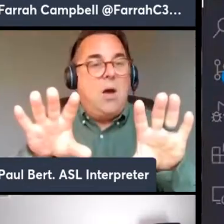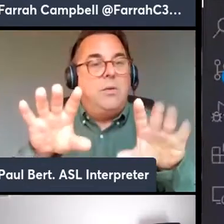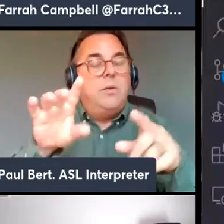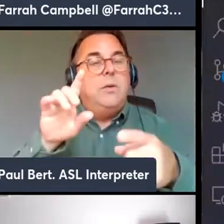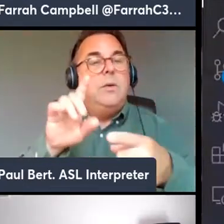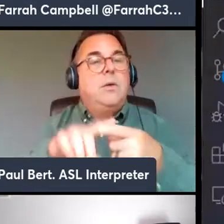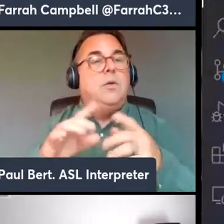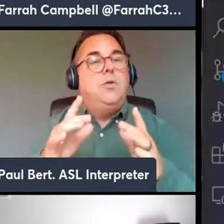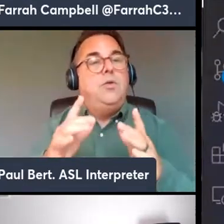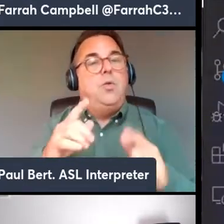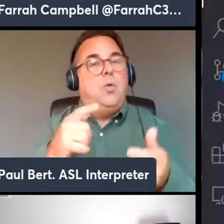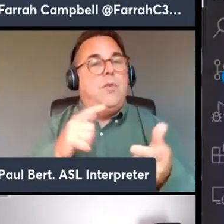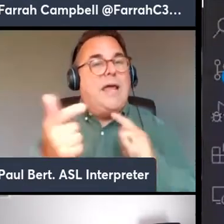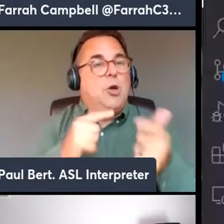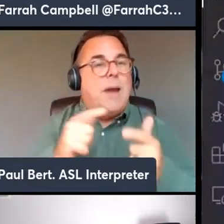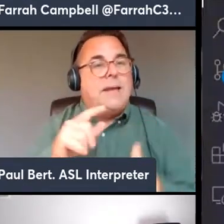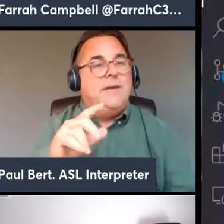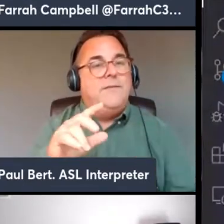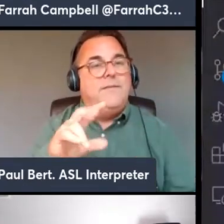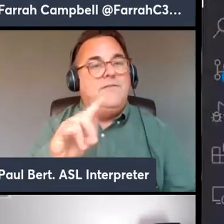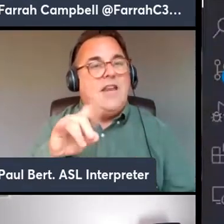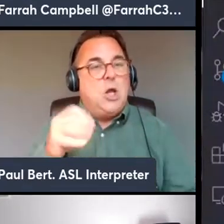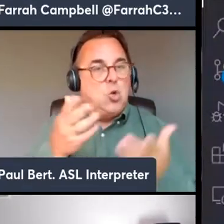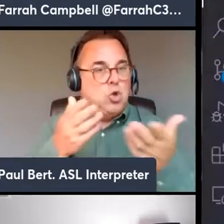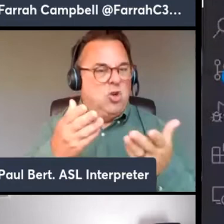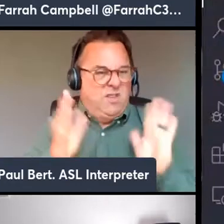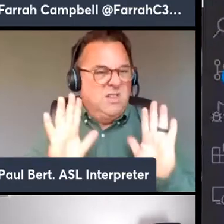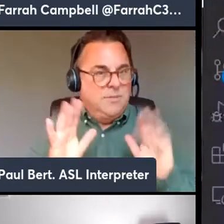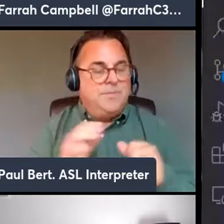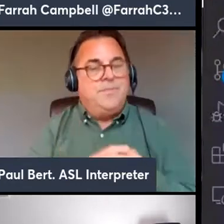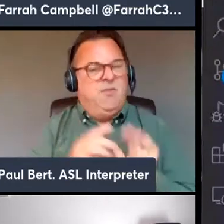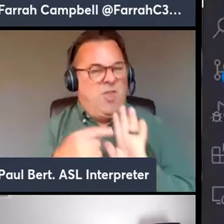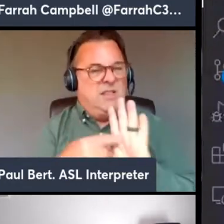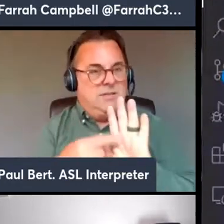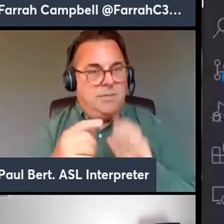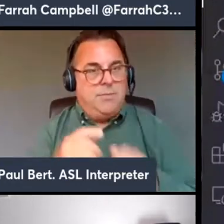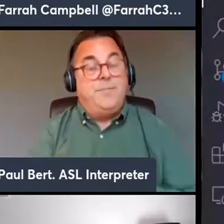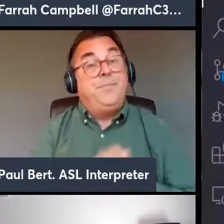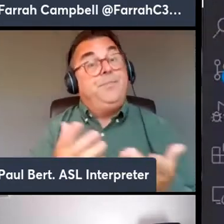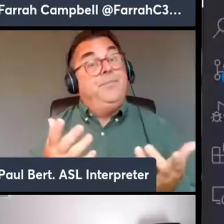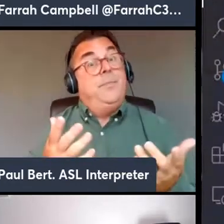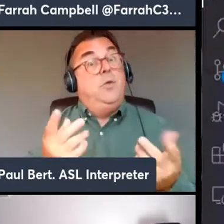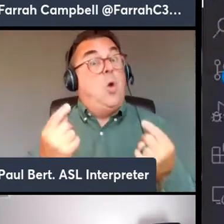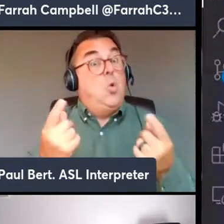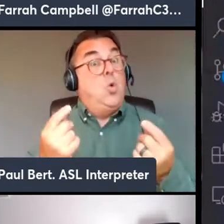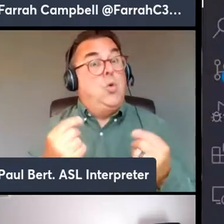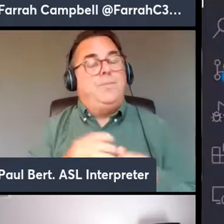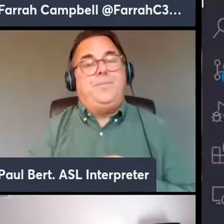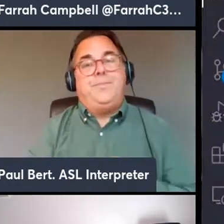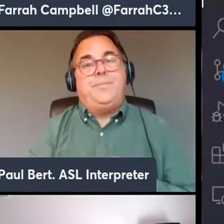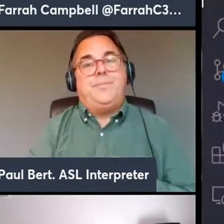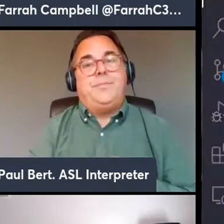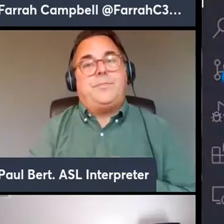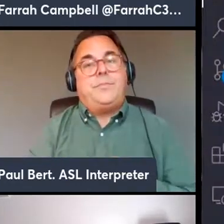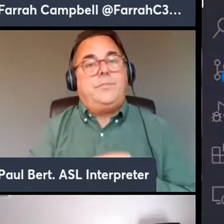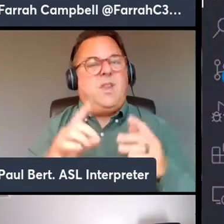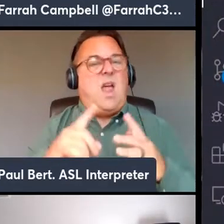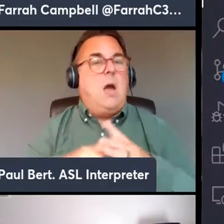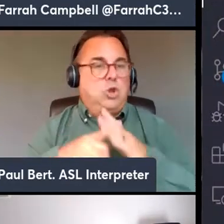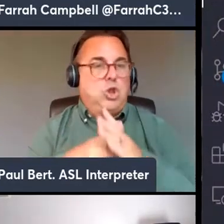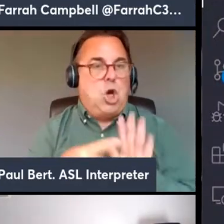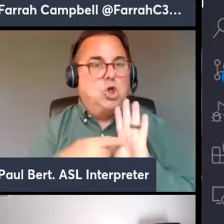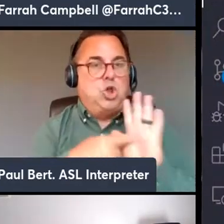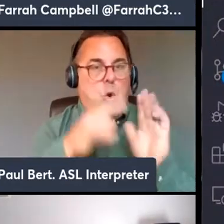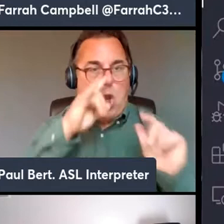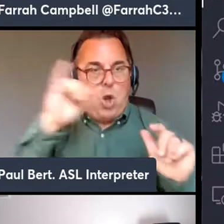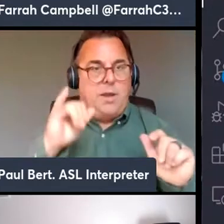the interactive video service in this particular example. So yeah, what we can do, we can start that up and give it a try. So